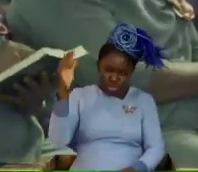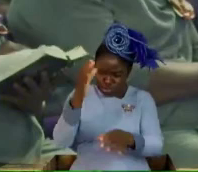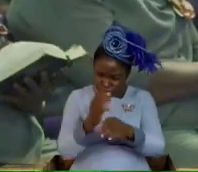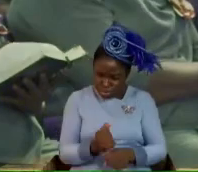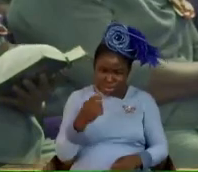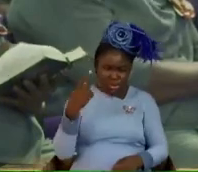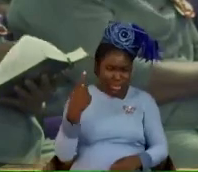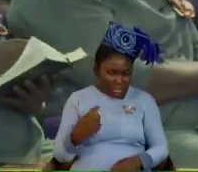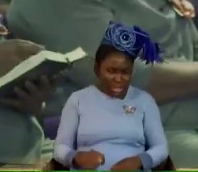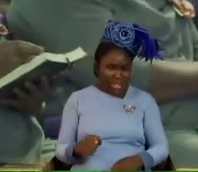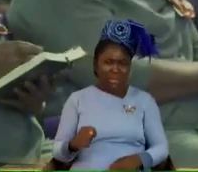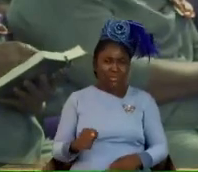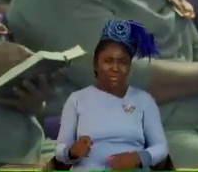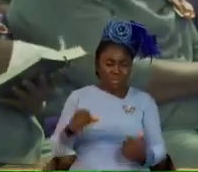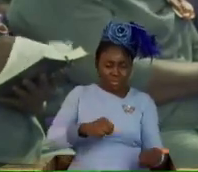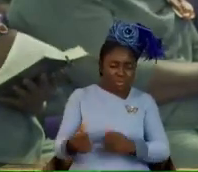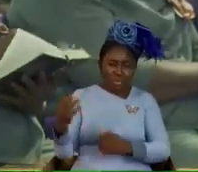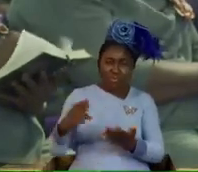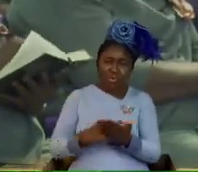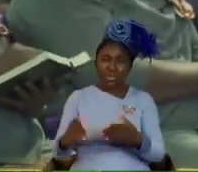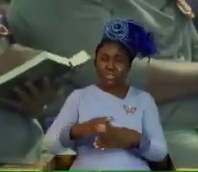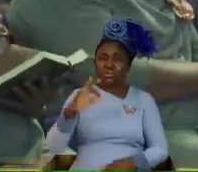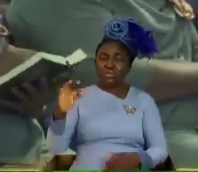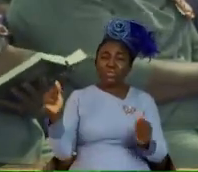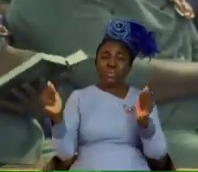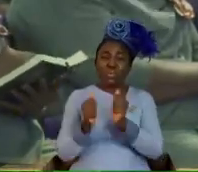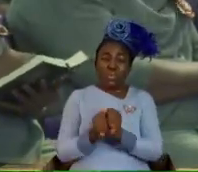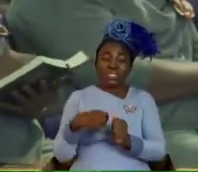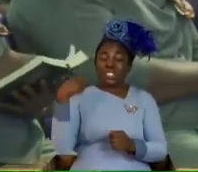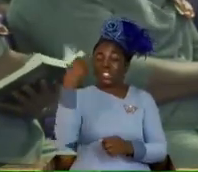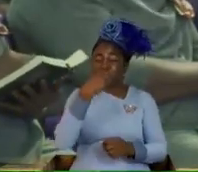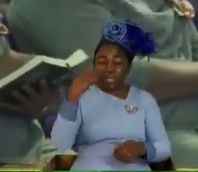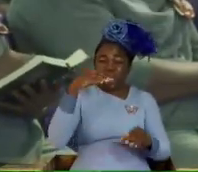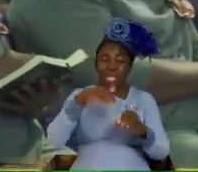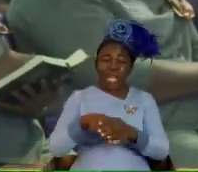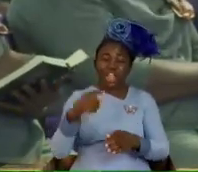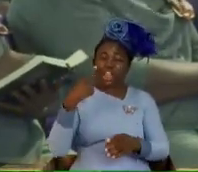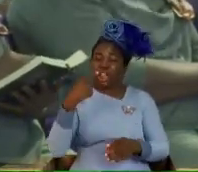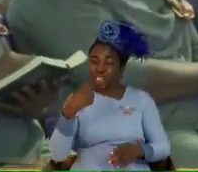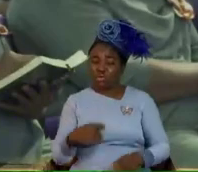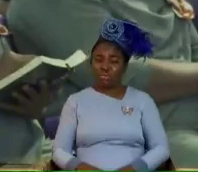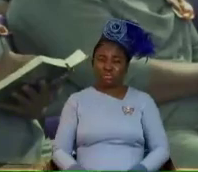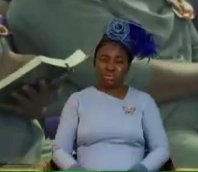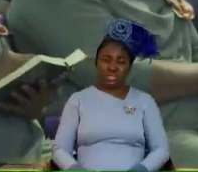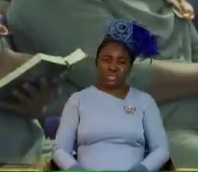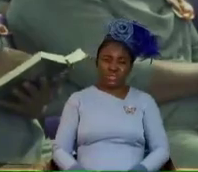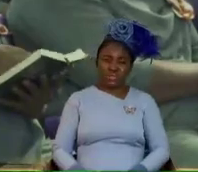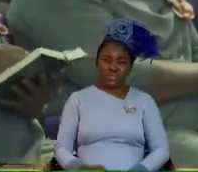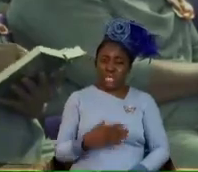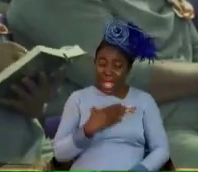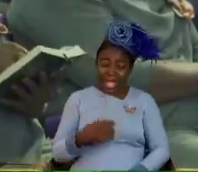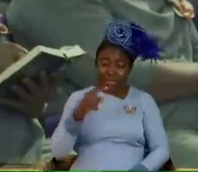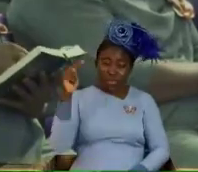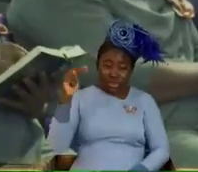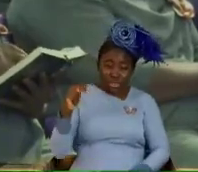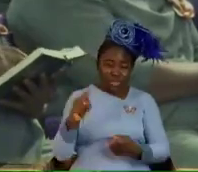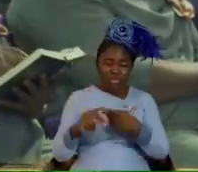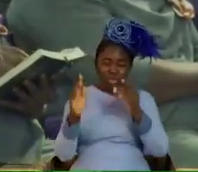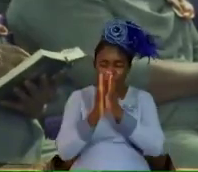When you receive him with the evidence of speaking in tongues, you need to pray for spiritual gifts to come upon your life. Look at